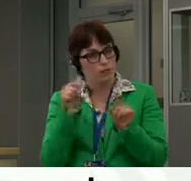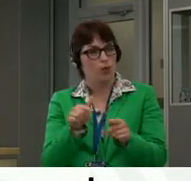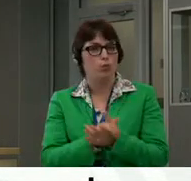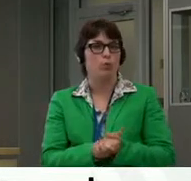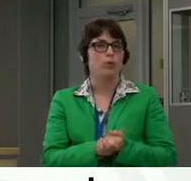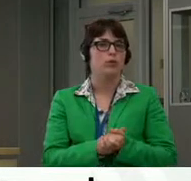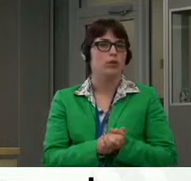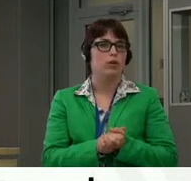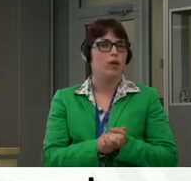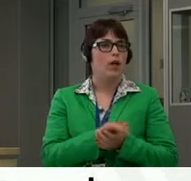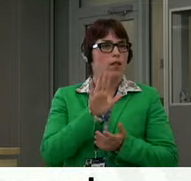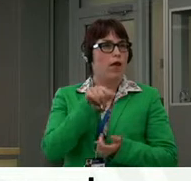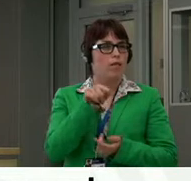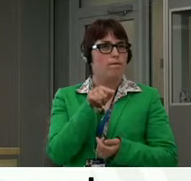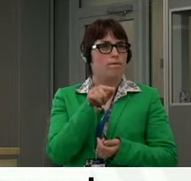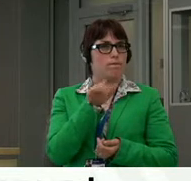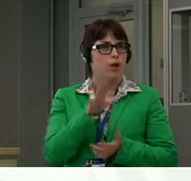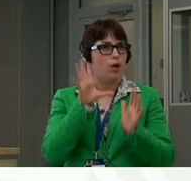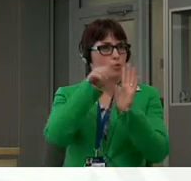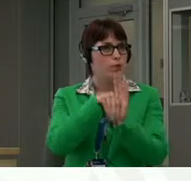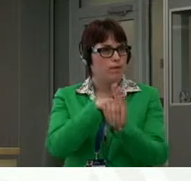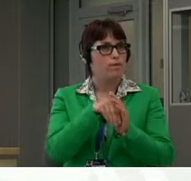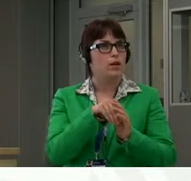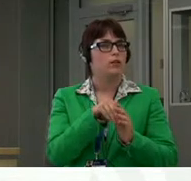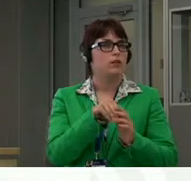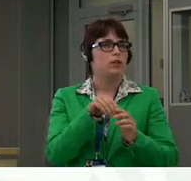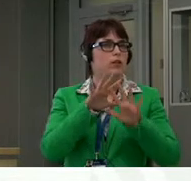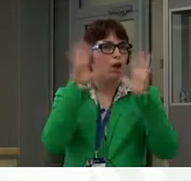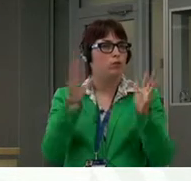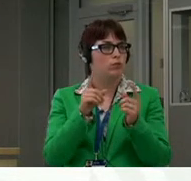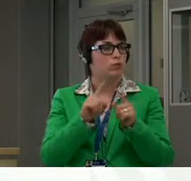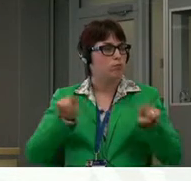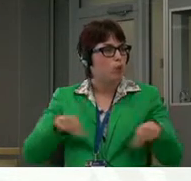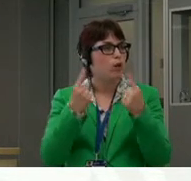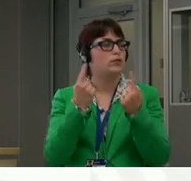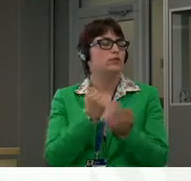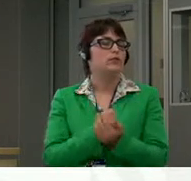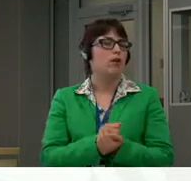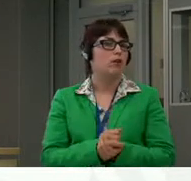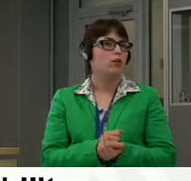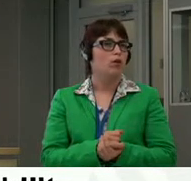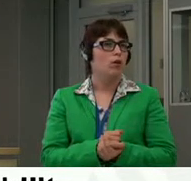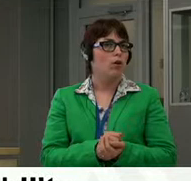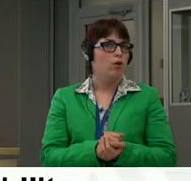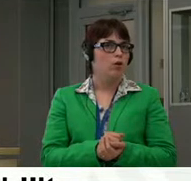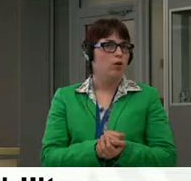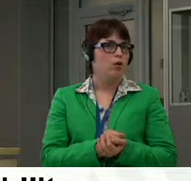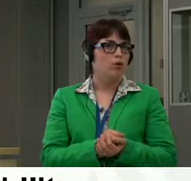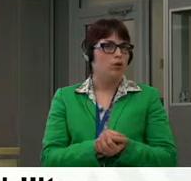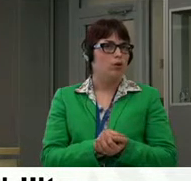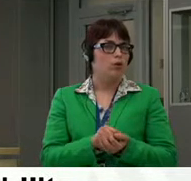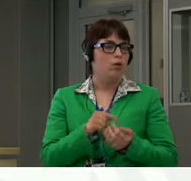a progressive, forward-looking new disability strategy.